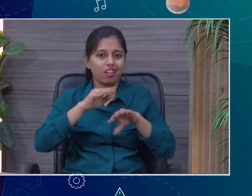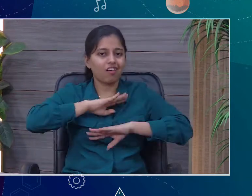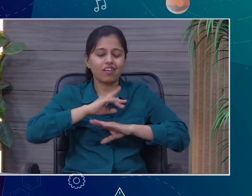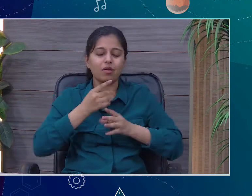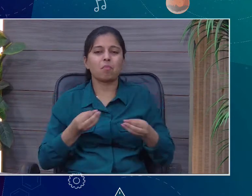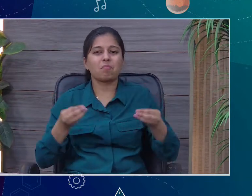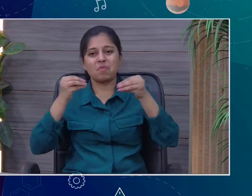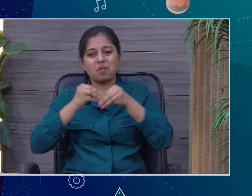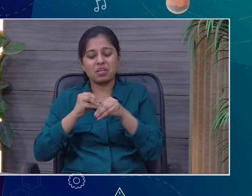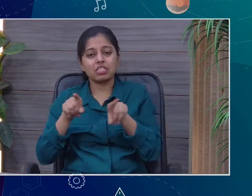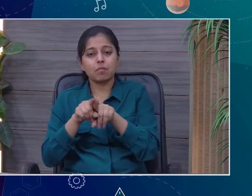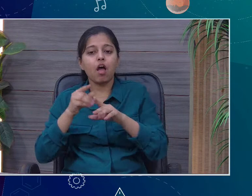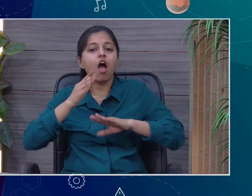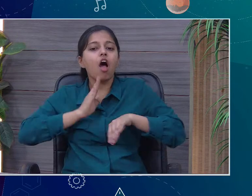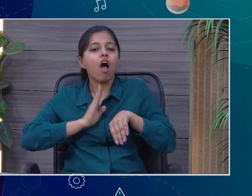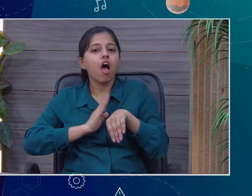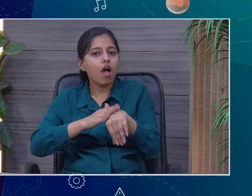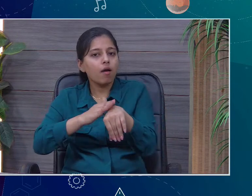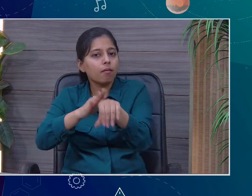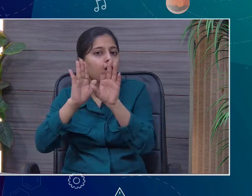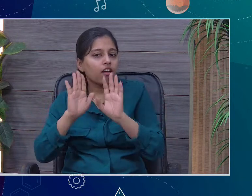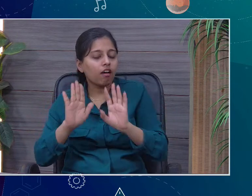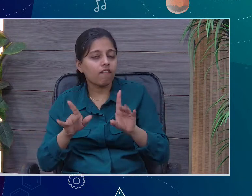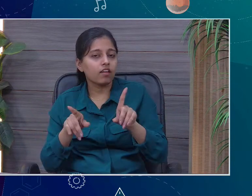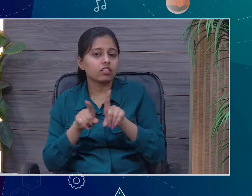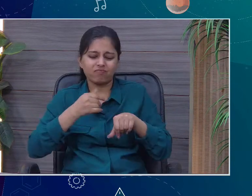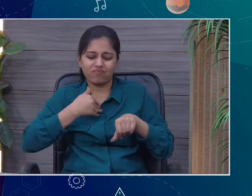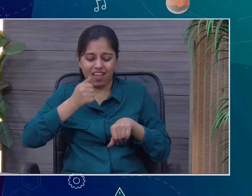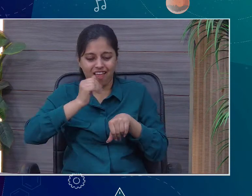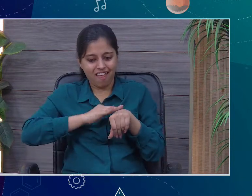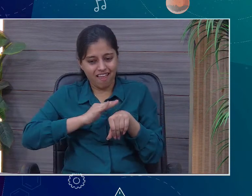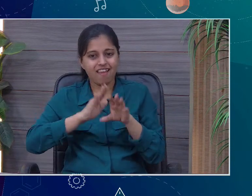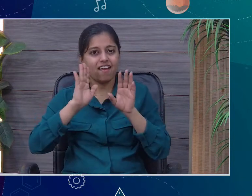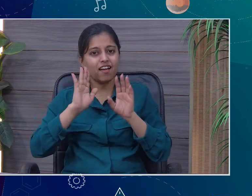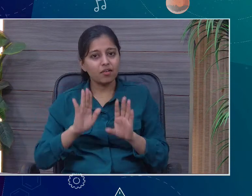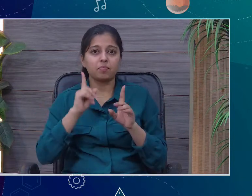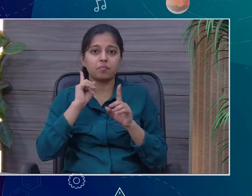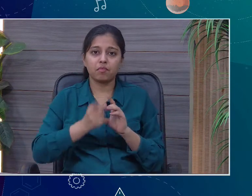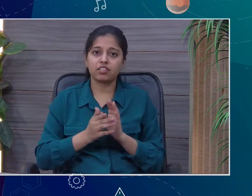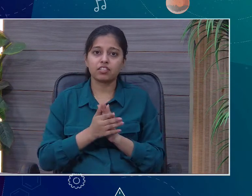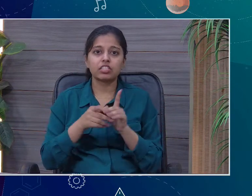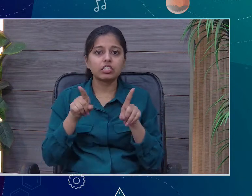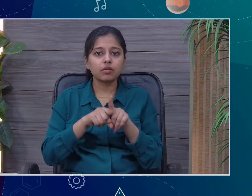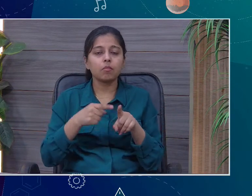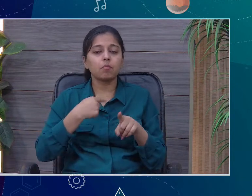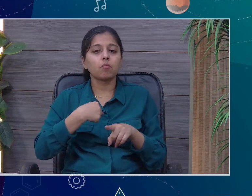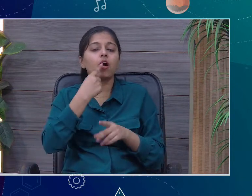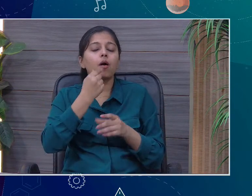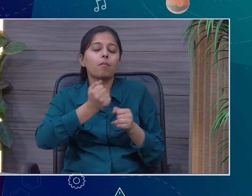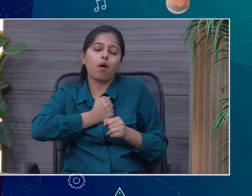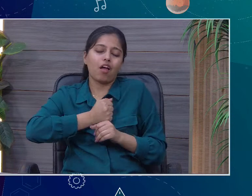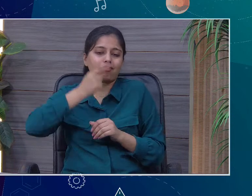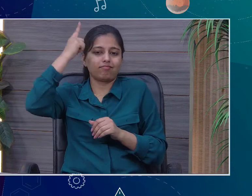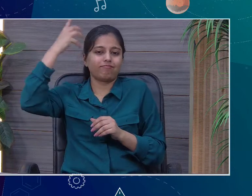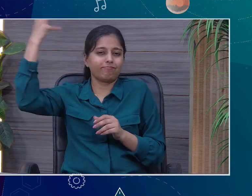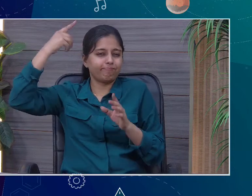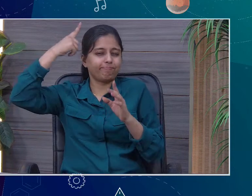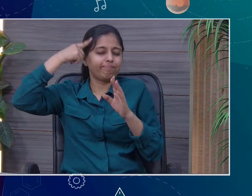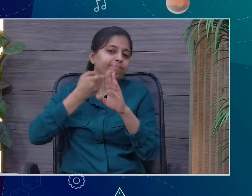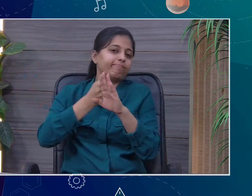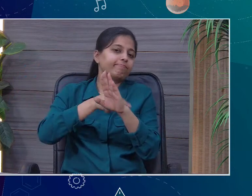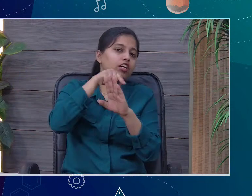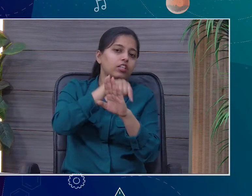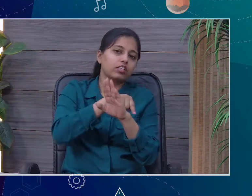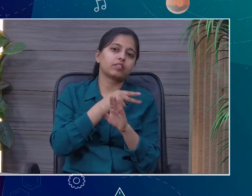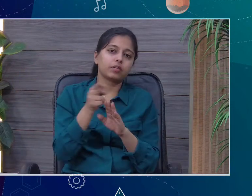observation experiencing. Yeah, experiencing. Yes, experiencing, having experiences, and that's why we call it My Shadow. My Shadow. That was beautiful